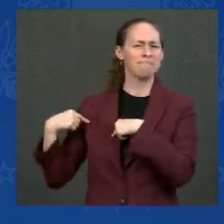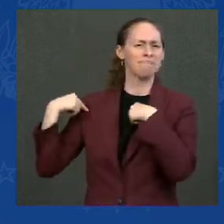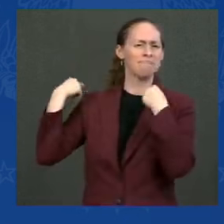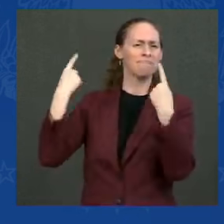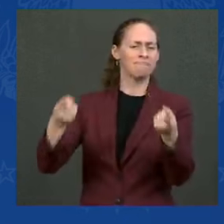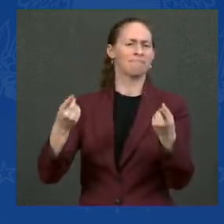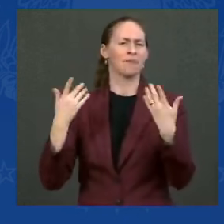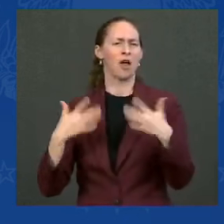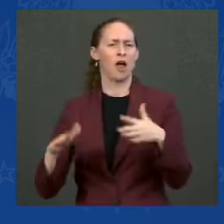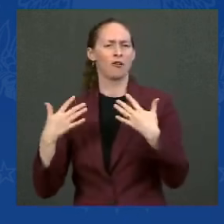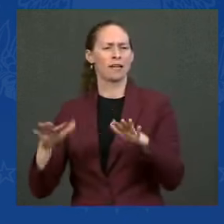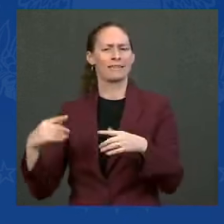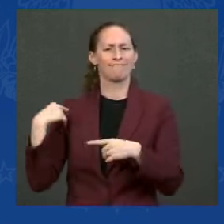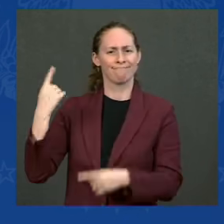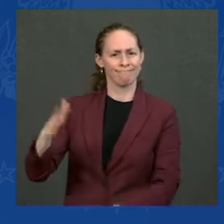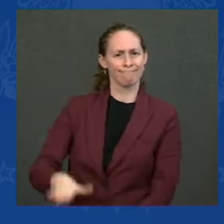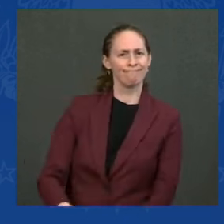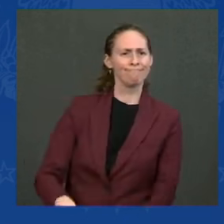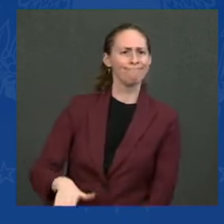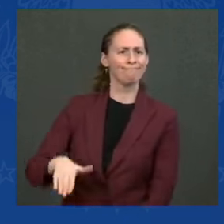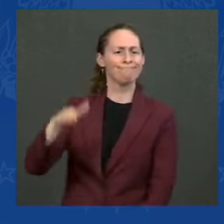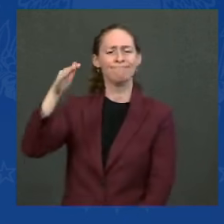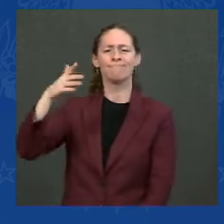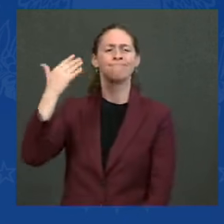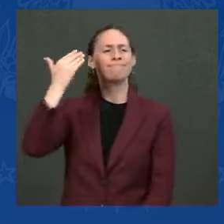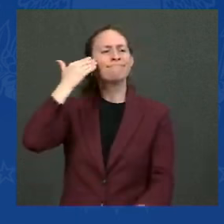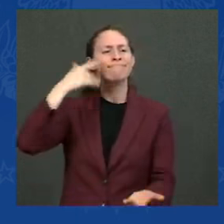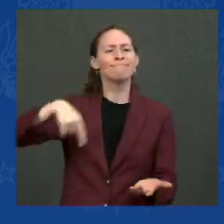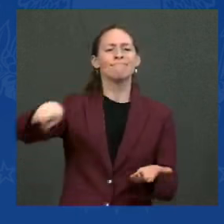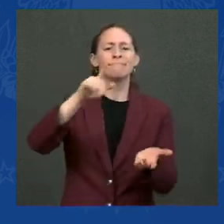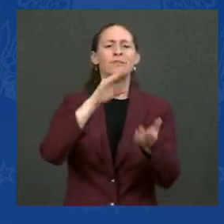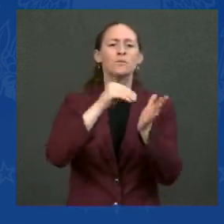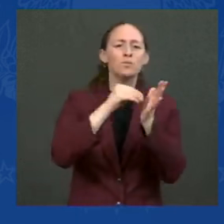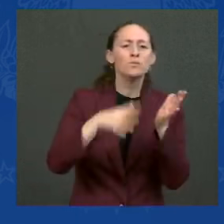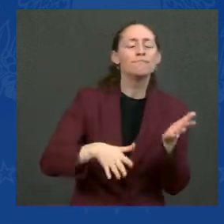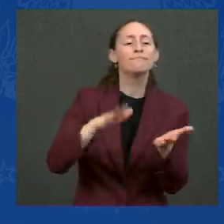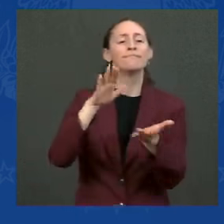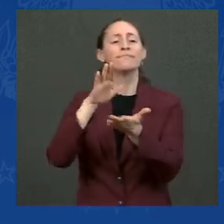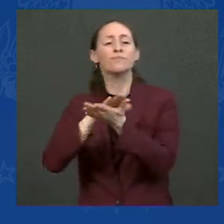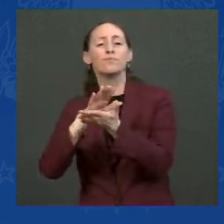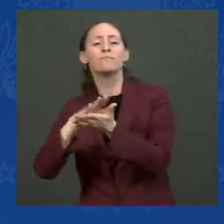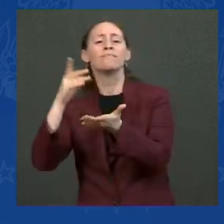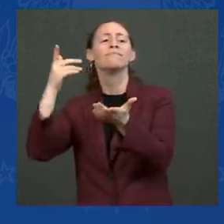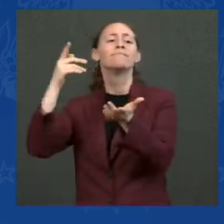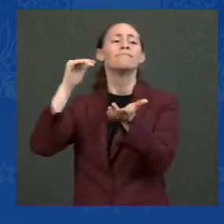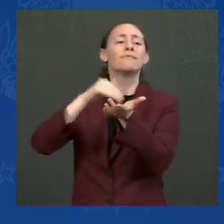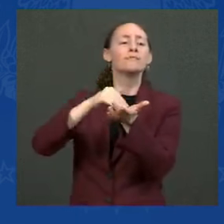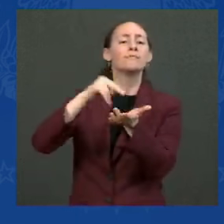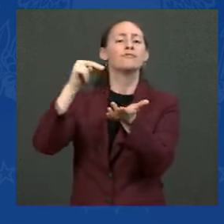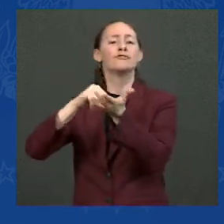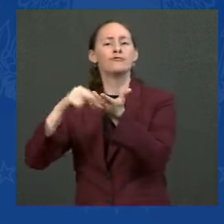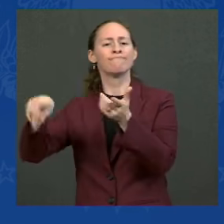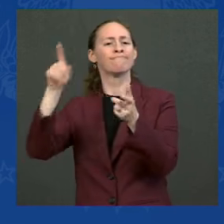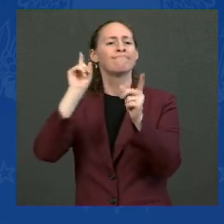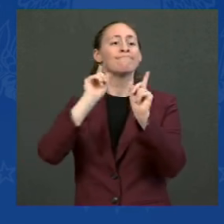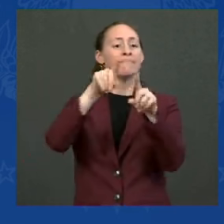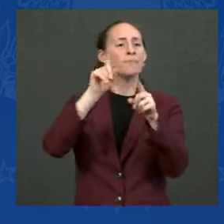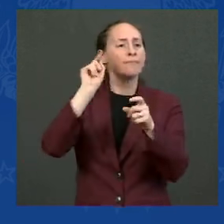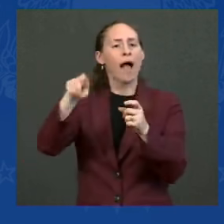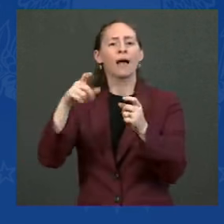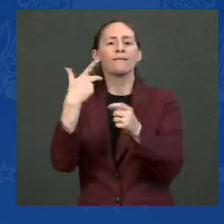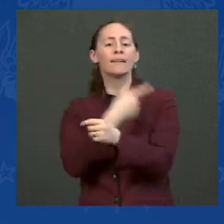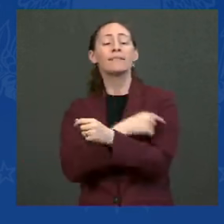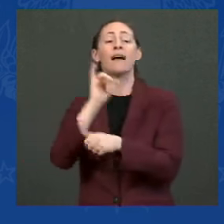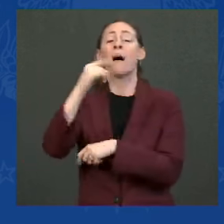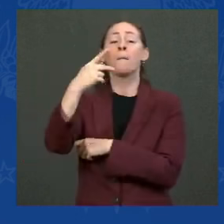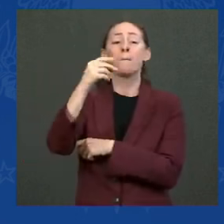our lives. Students, healthcare professionals, our troops have been required to receive vaccinations for everything from polio to measles